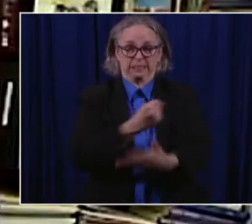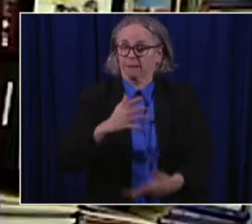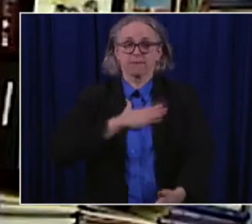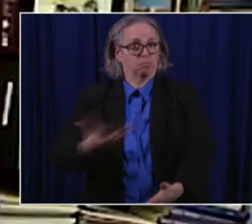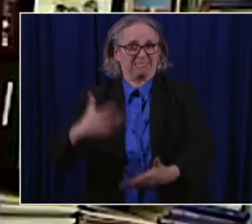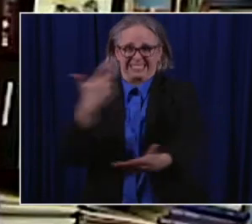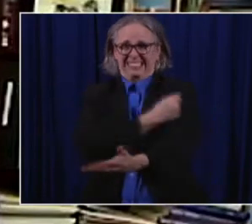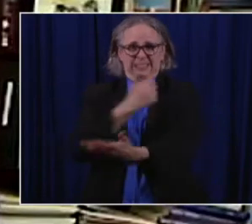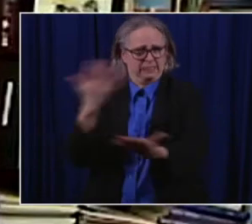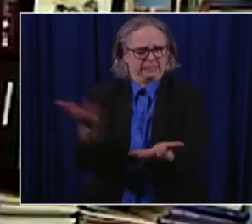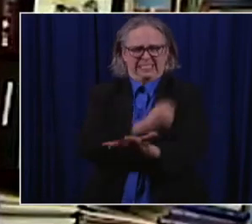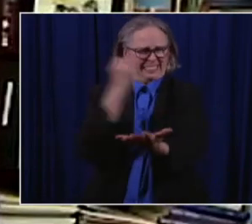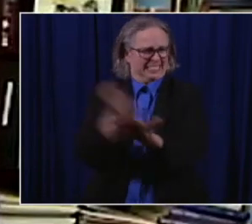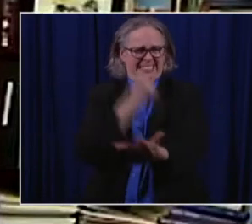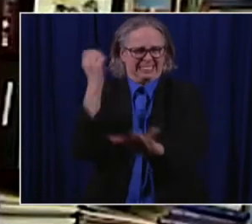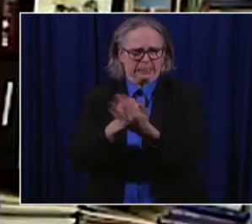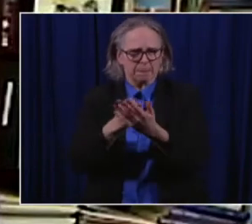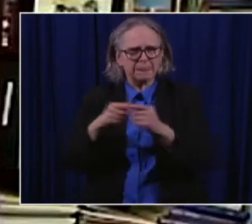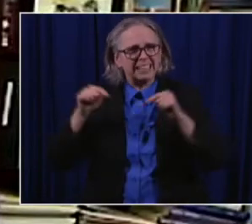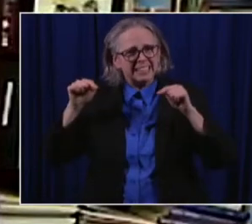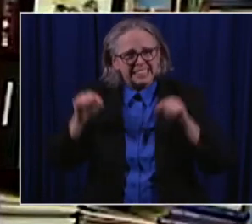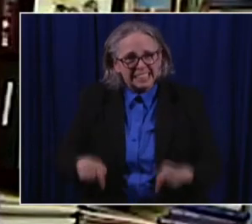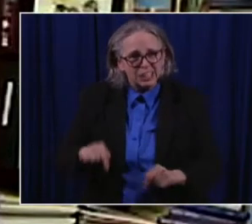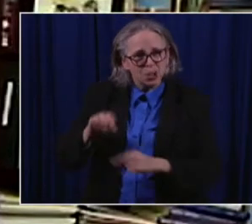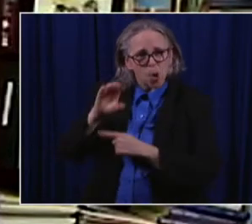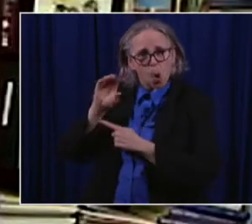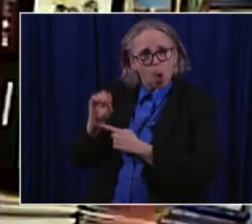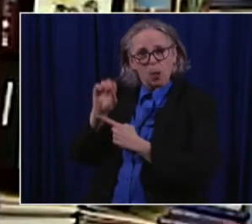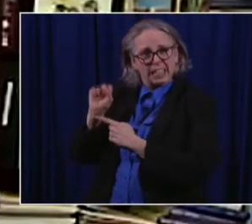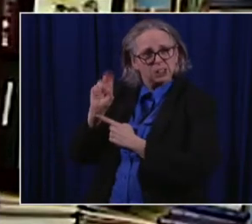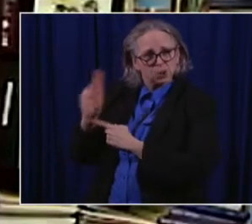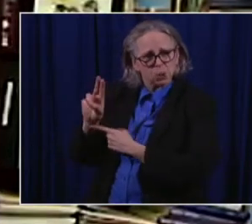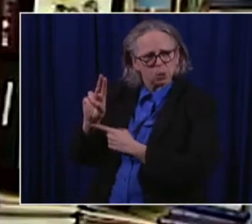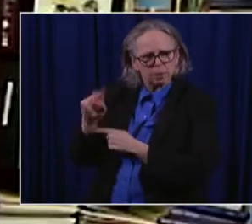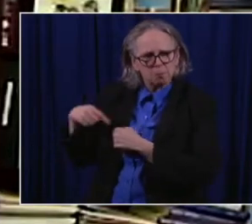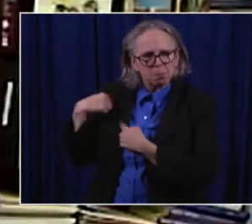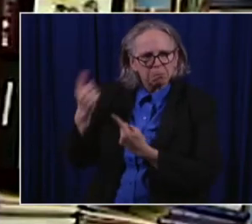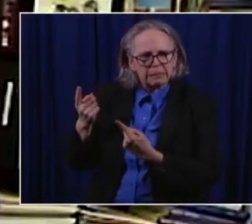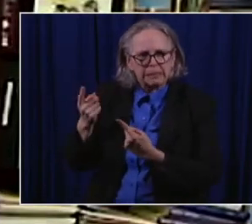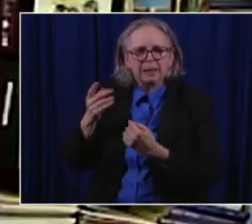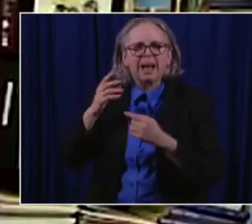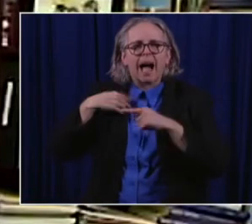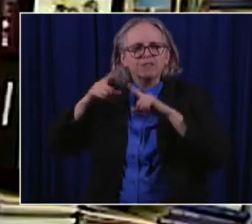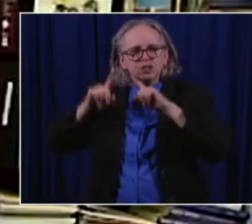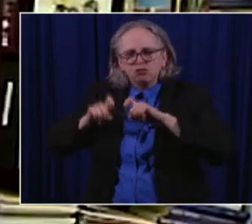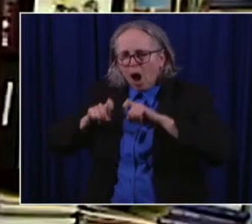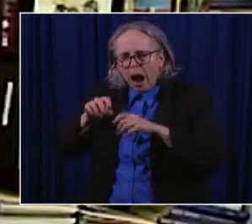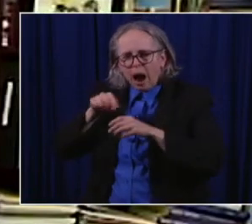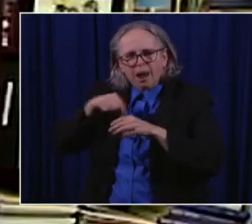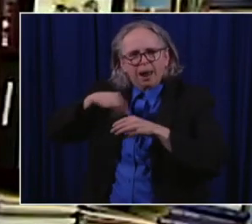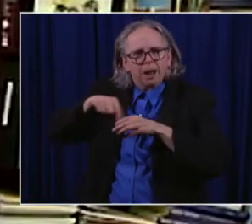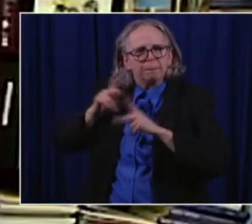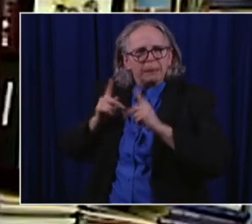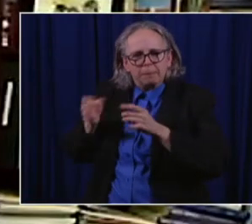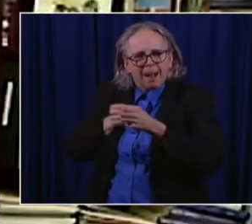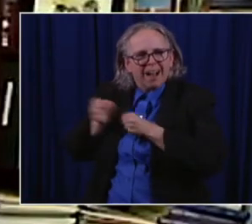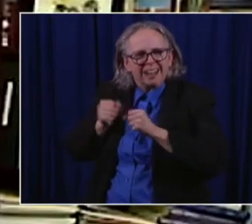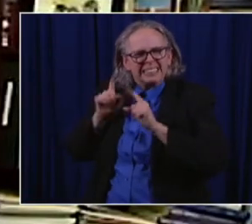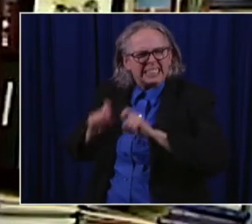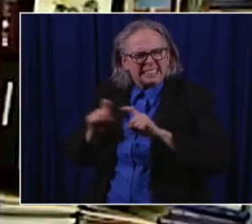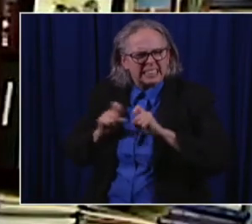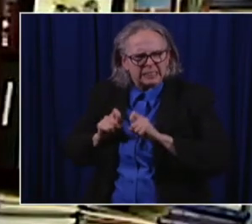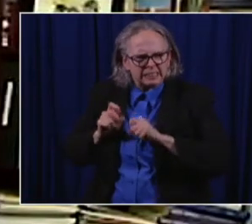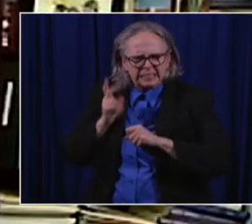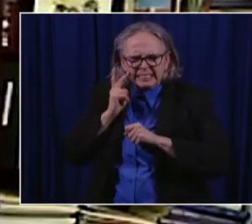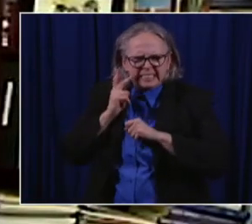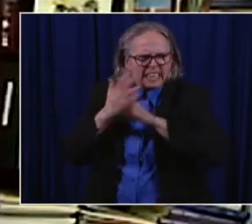vaccine trials here at Ohio State. I think many of us have been keeping track nationally and internationally on how these vaccines have worked. And